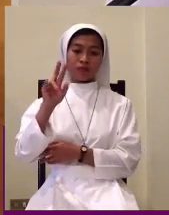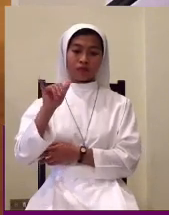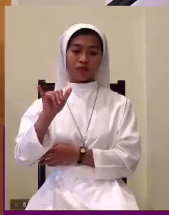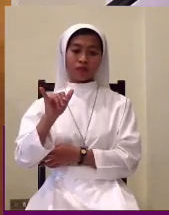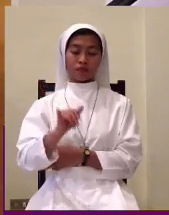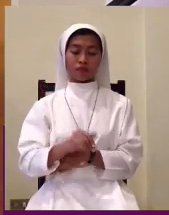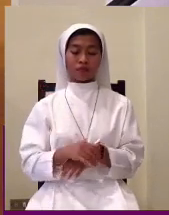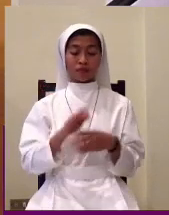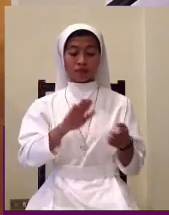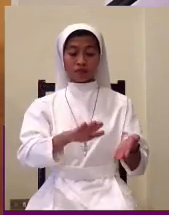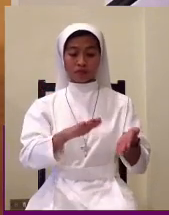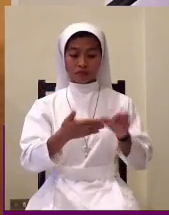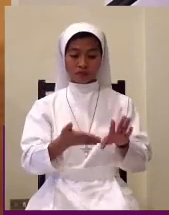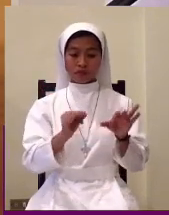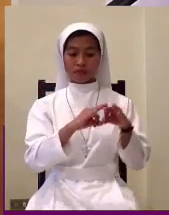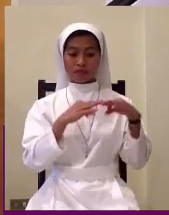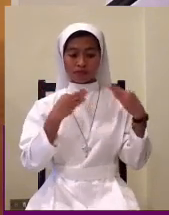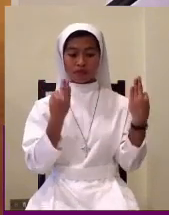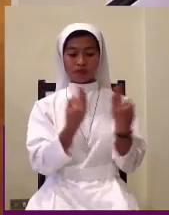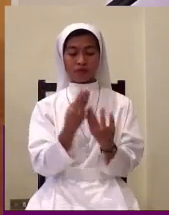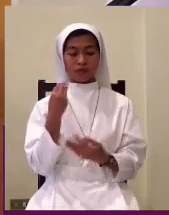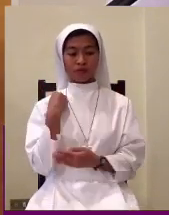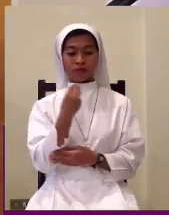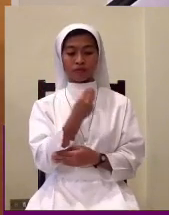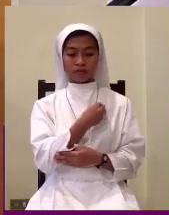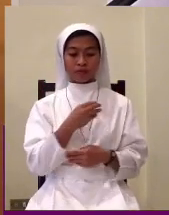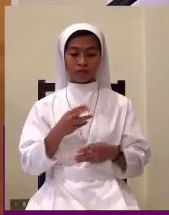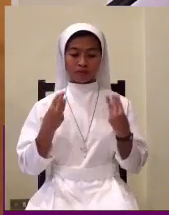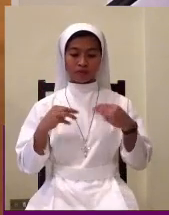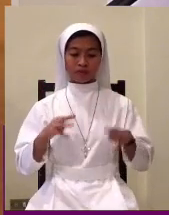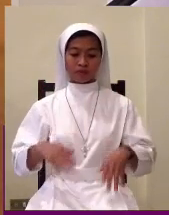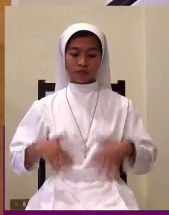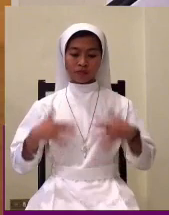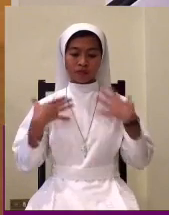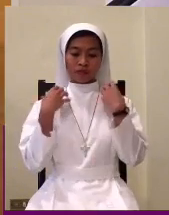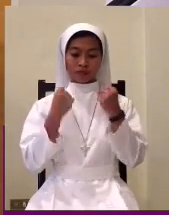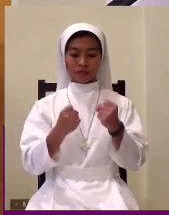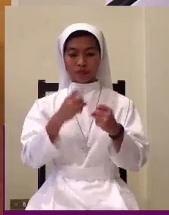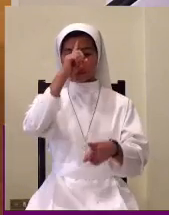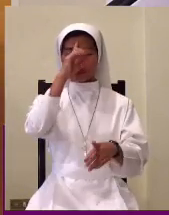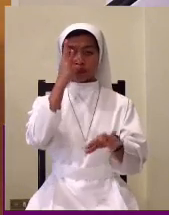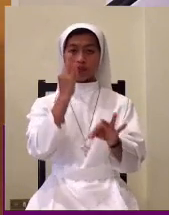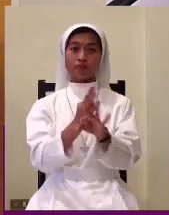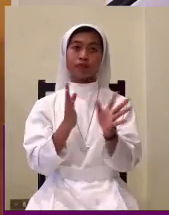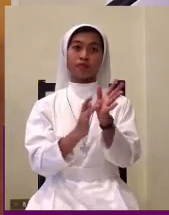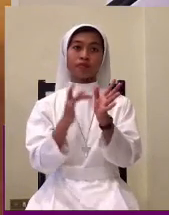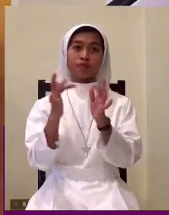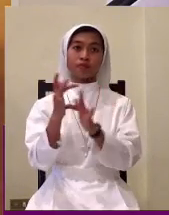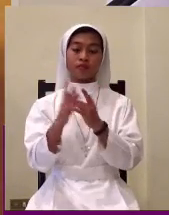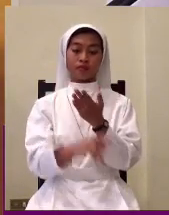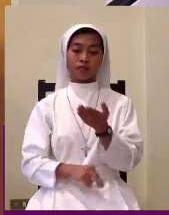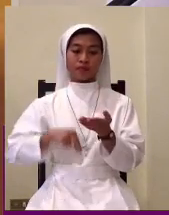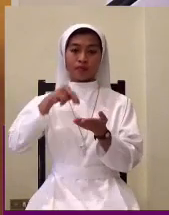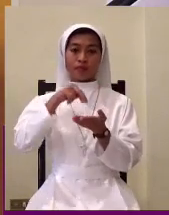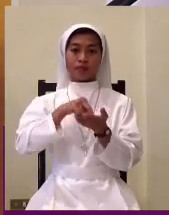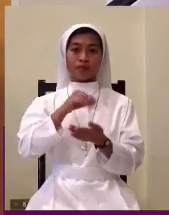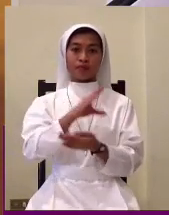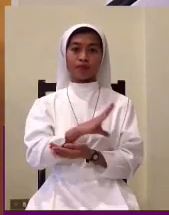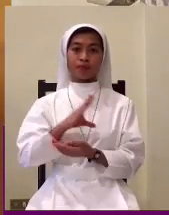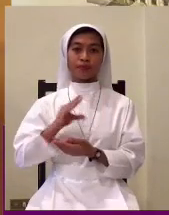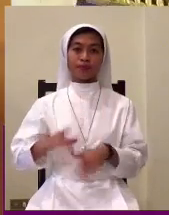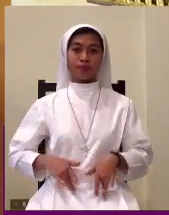of COVID-19, may be strengthened by their faith in Jesus, who is the resurrection and the life, we